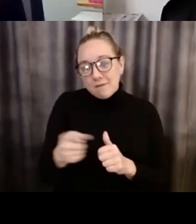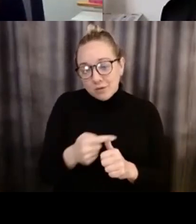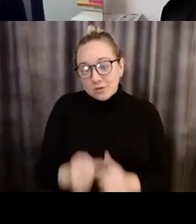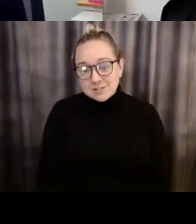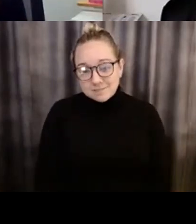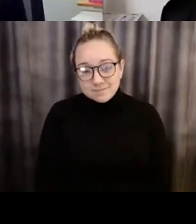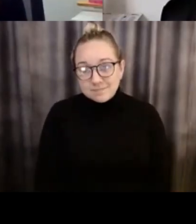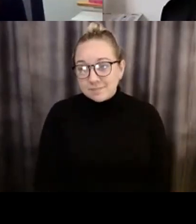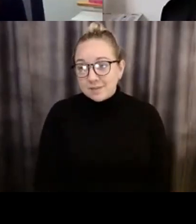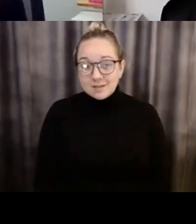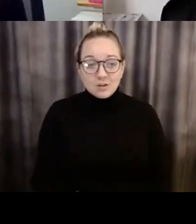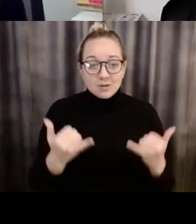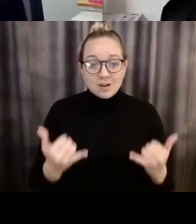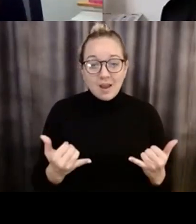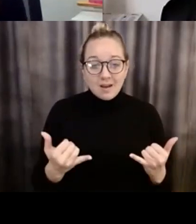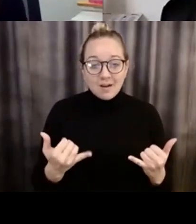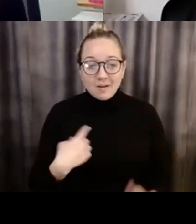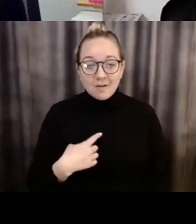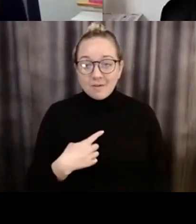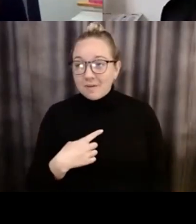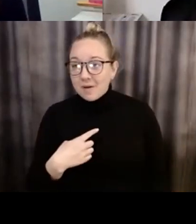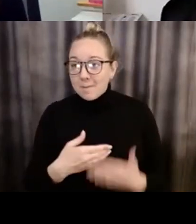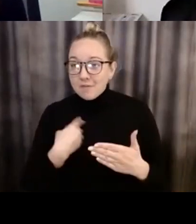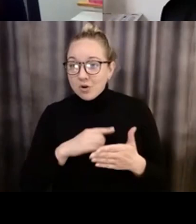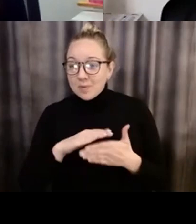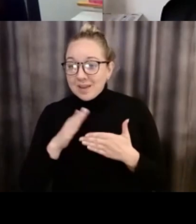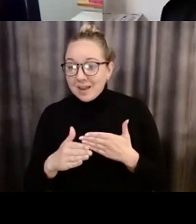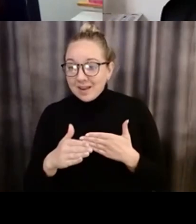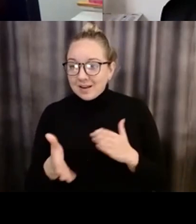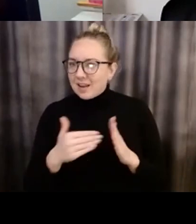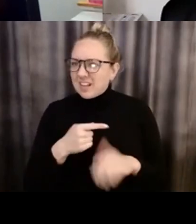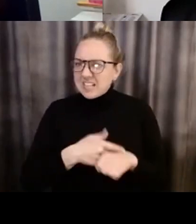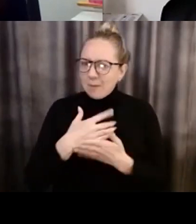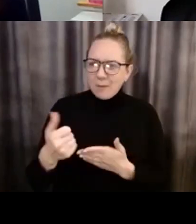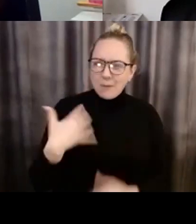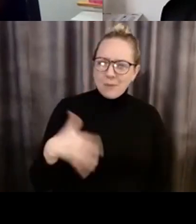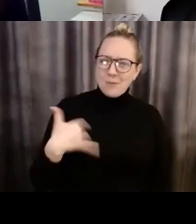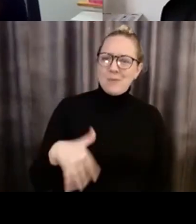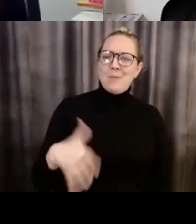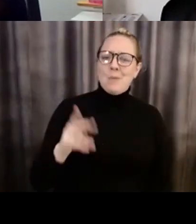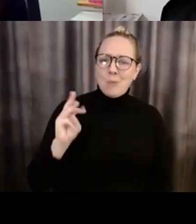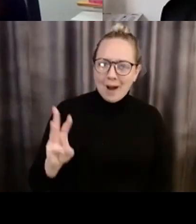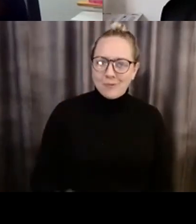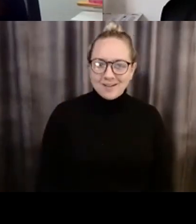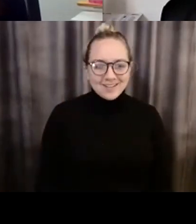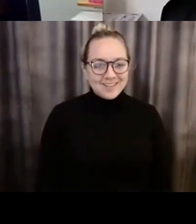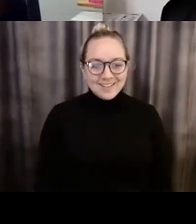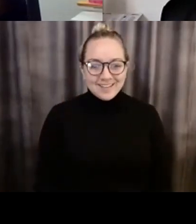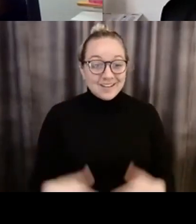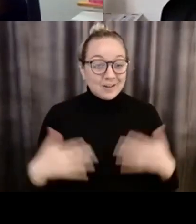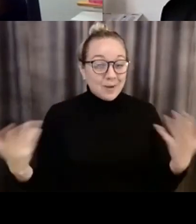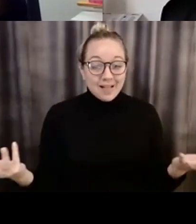So now we are, before we end, again, time just went by. Wow. So,